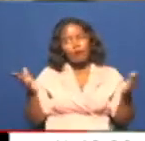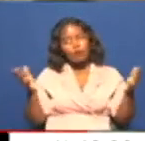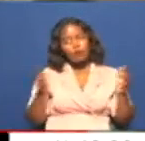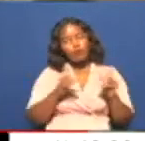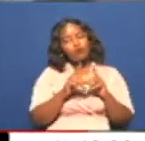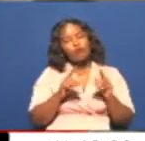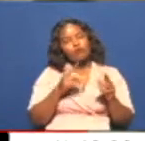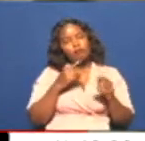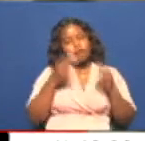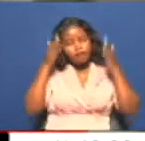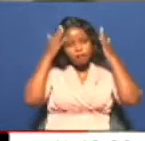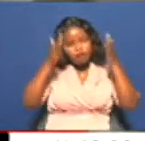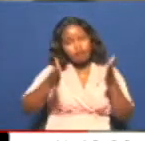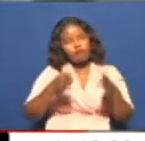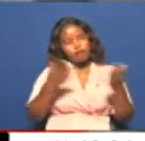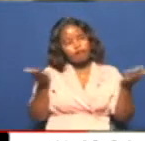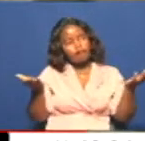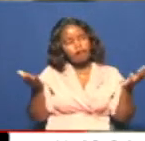and his brigade